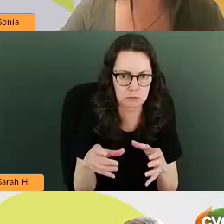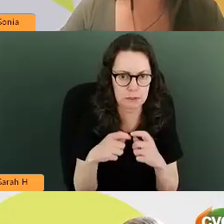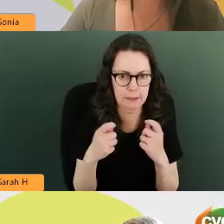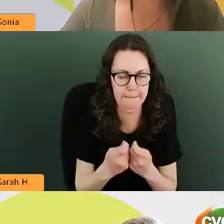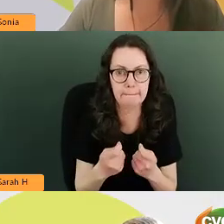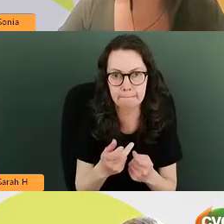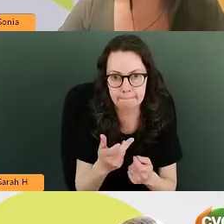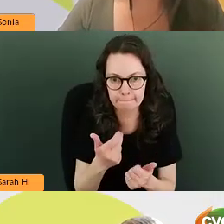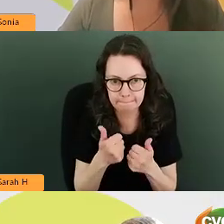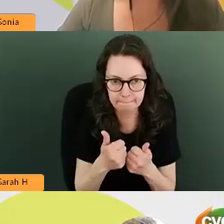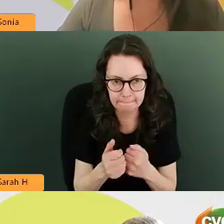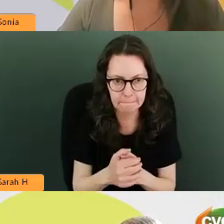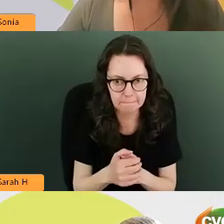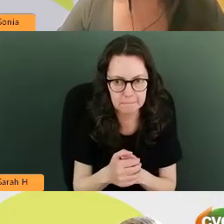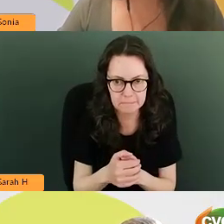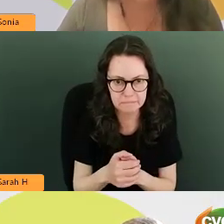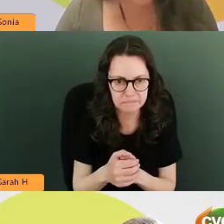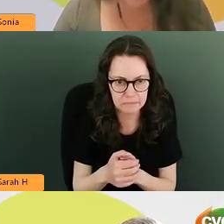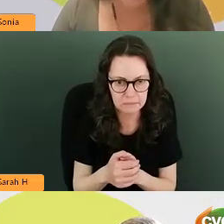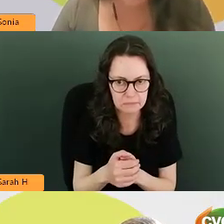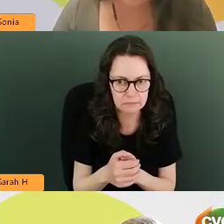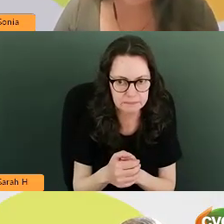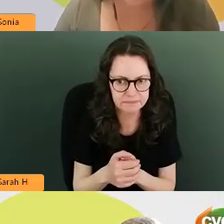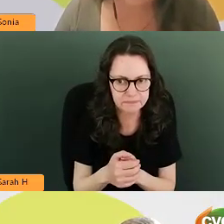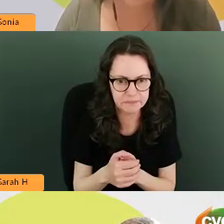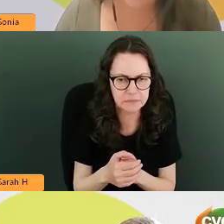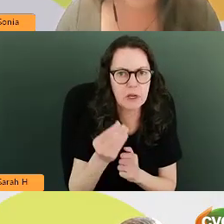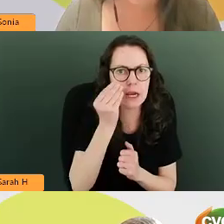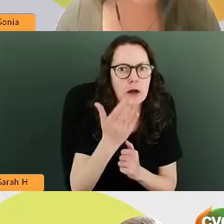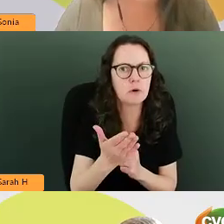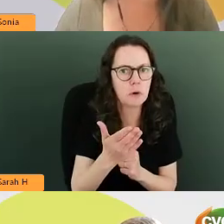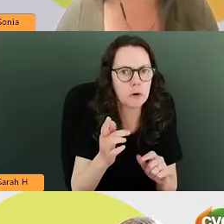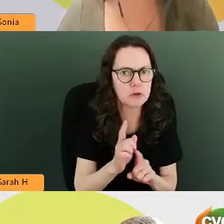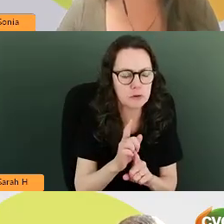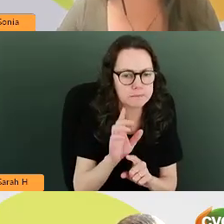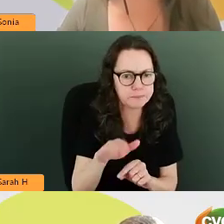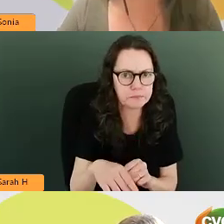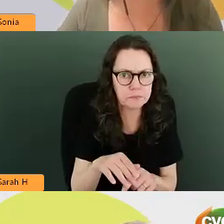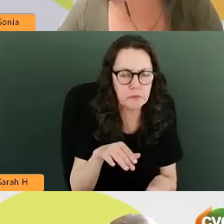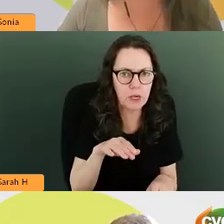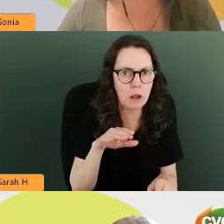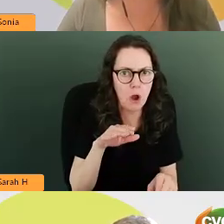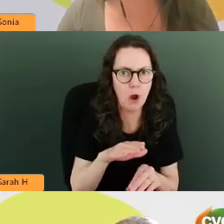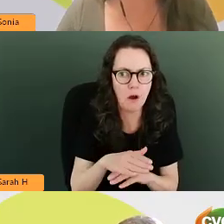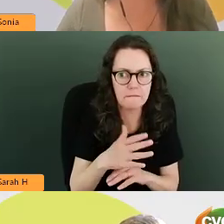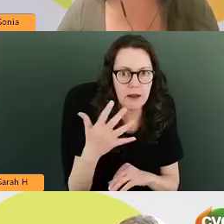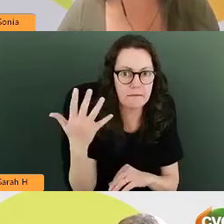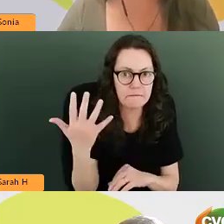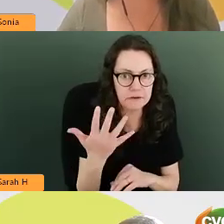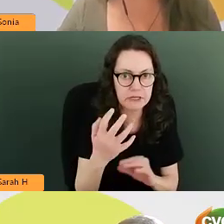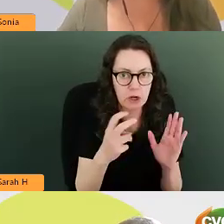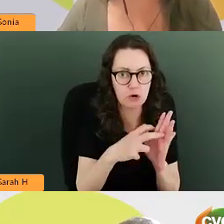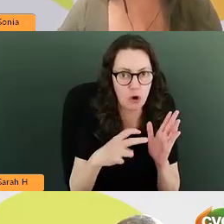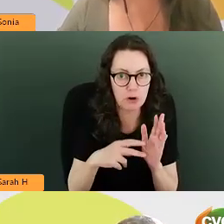which is great. Just to add as well, we had more than 15 external